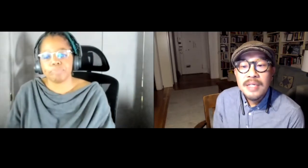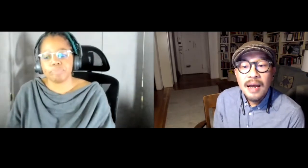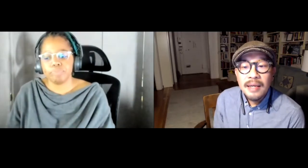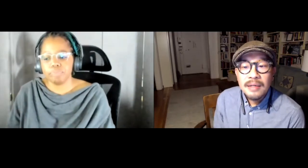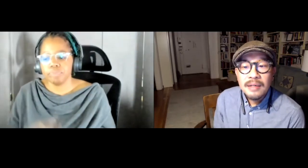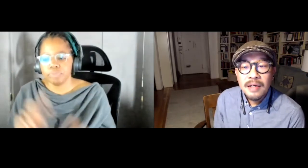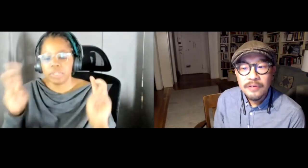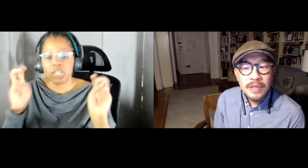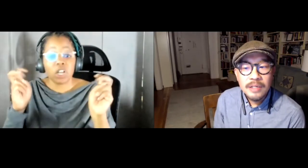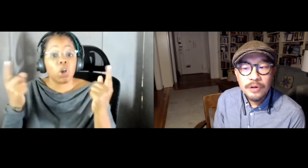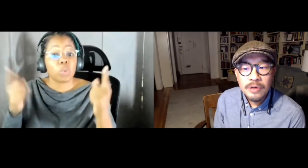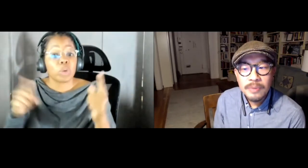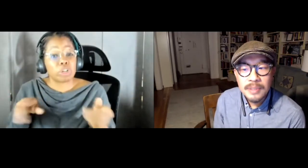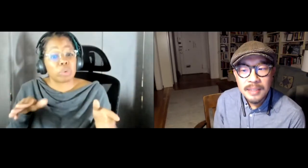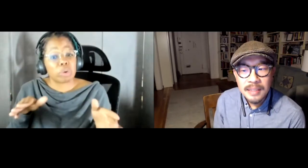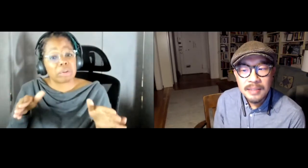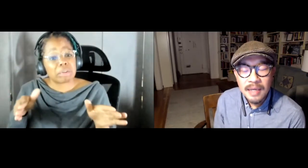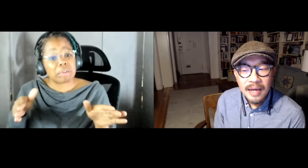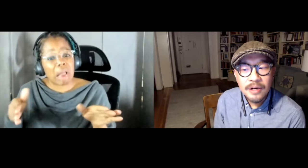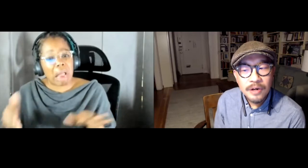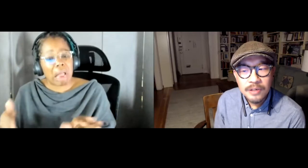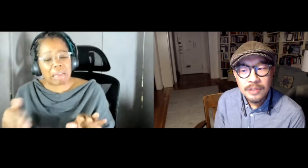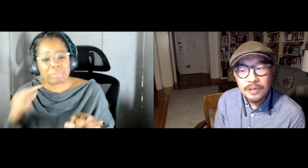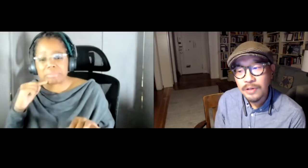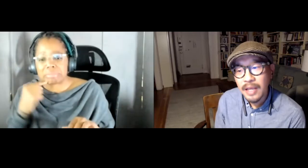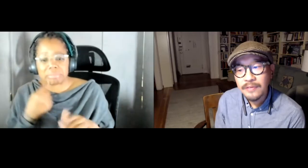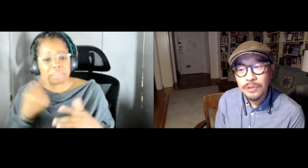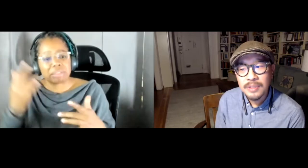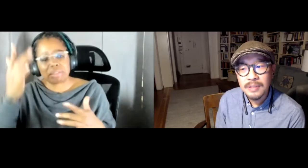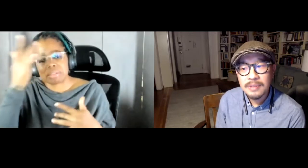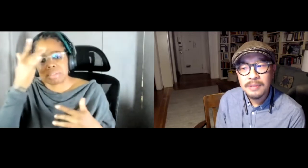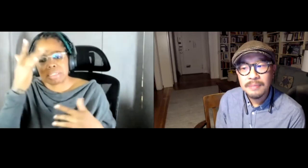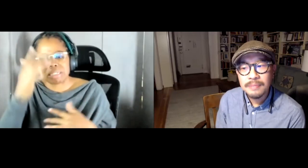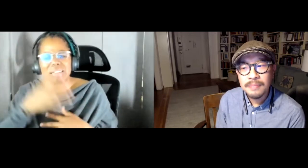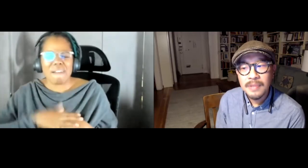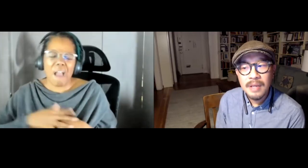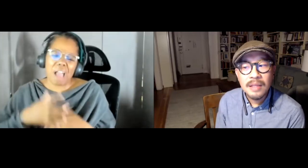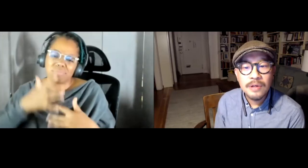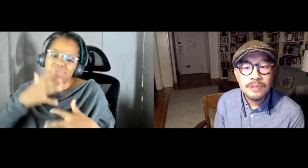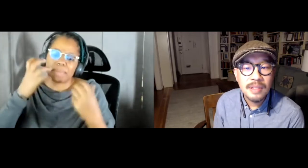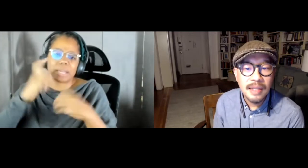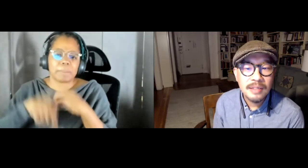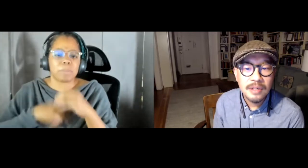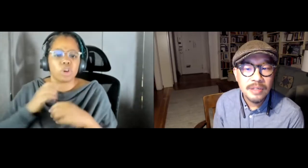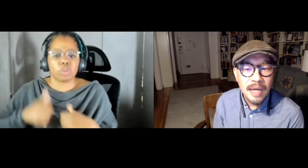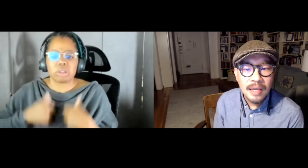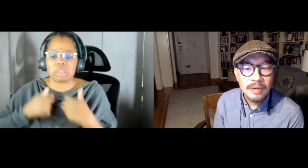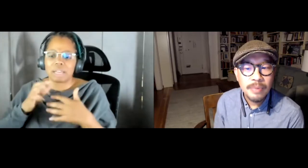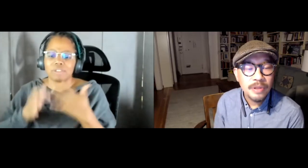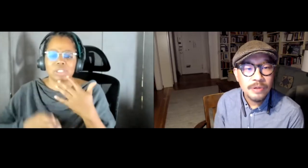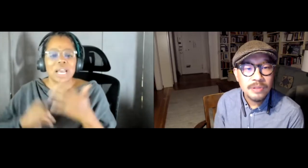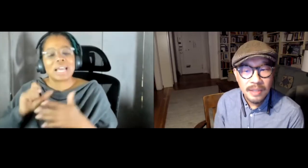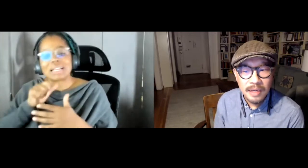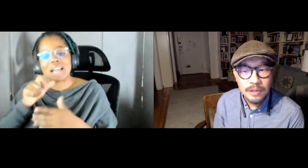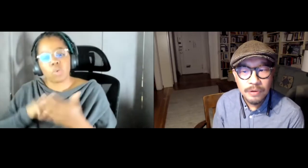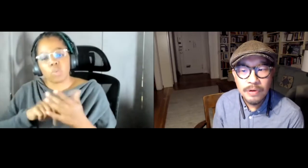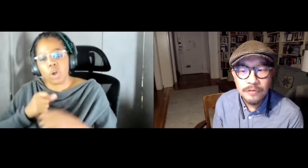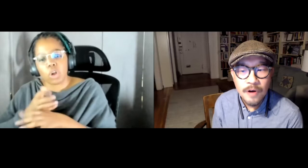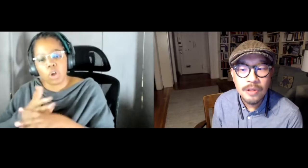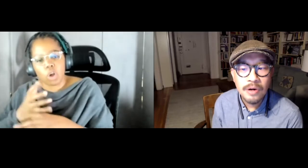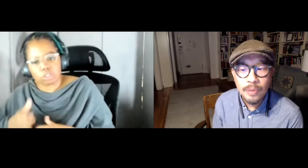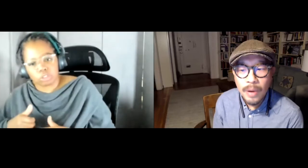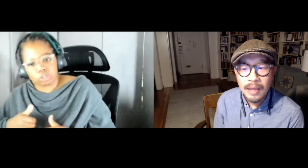When you were dying of incurable disease, I cursed your life choices, not those that led to your dying, but those that led